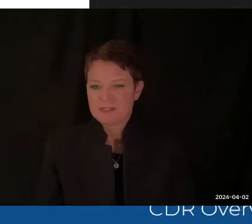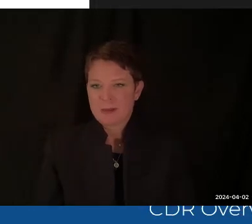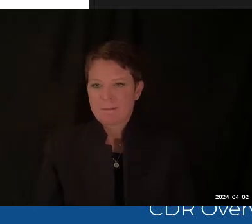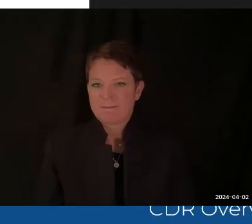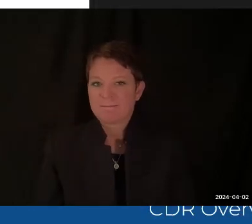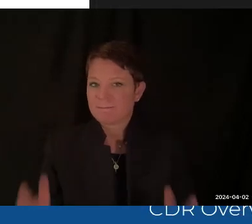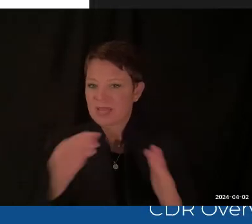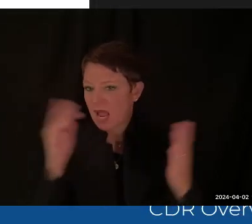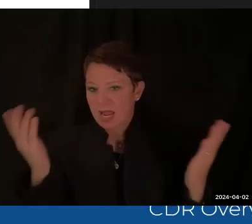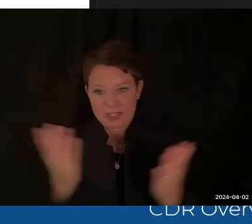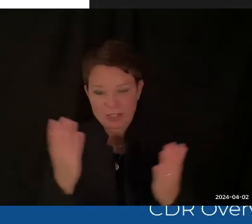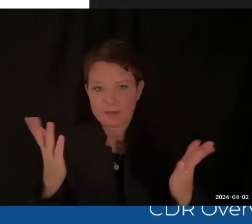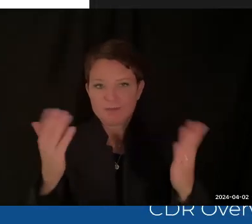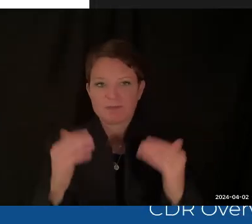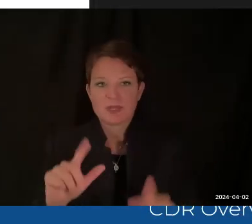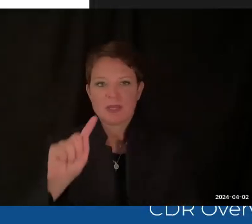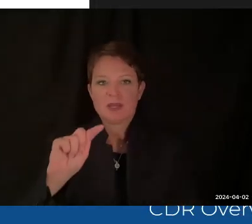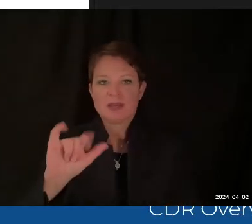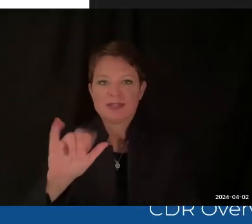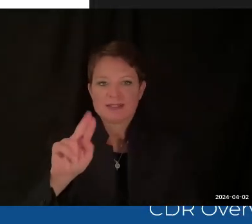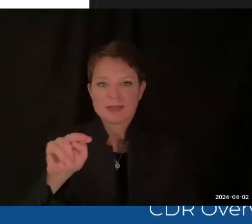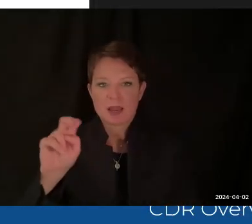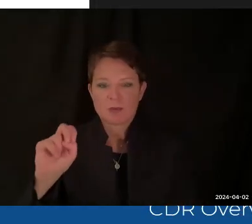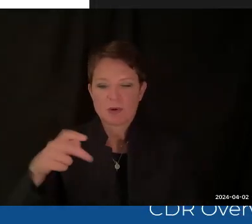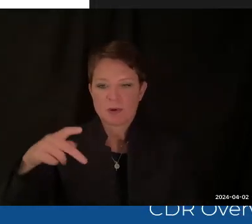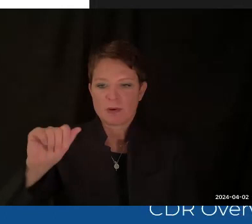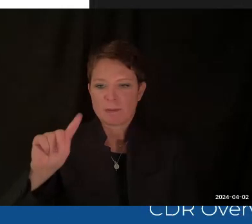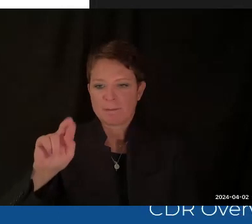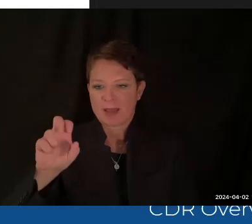Not seeing Howard. We'll try Tyrone Patterson.